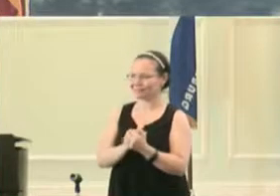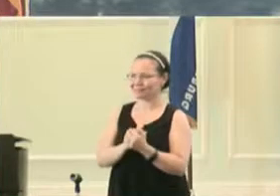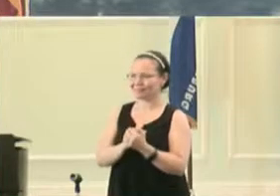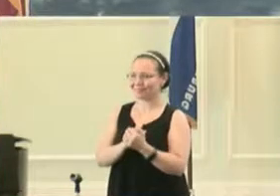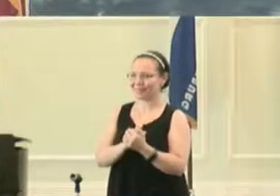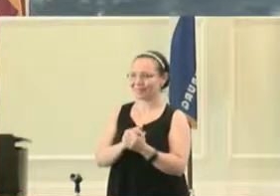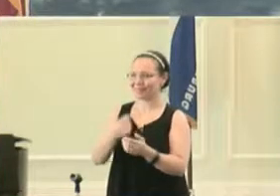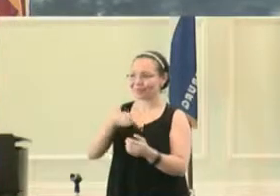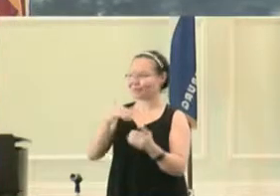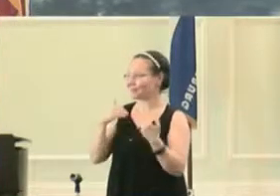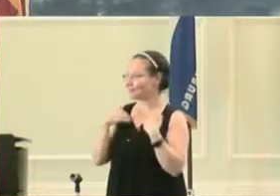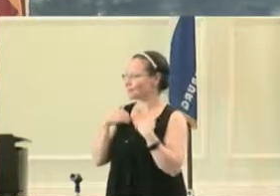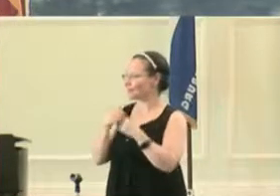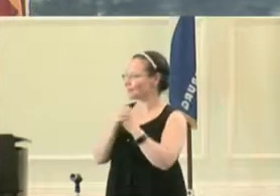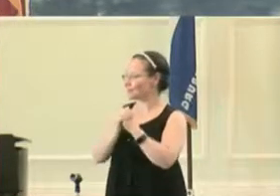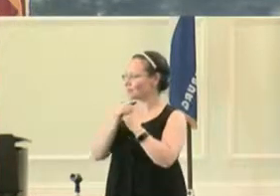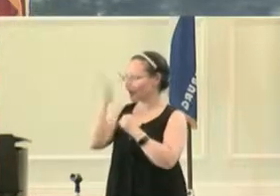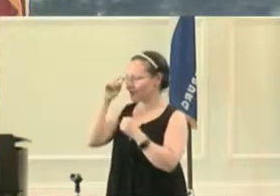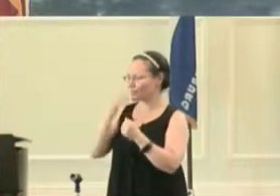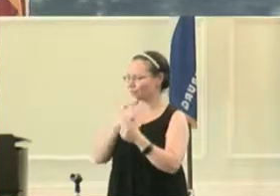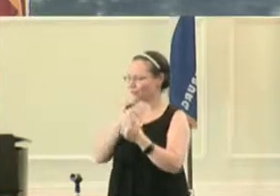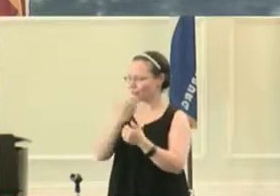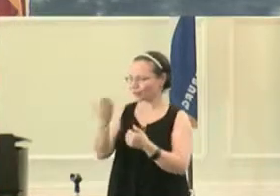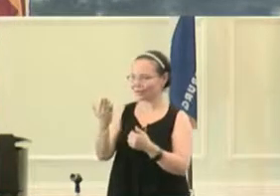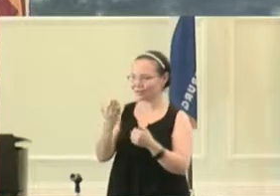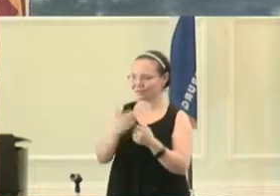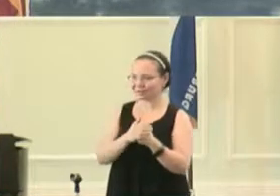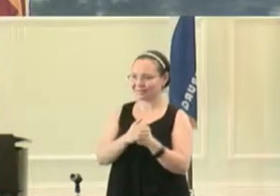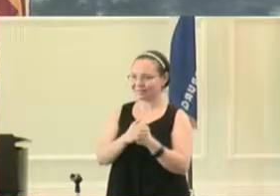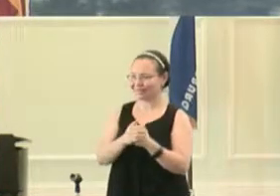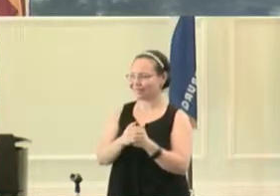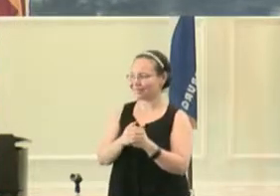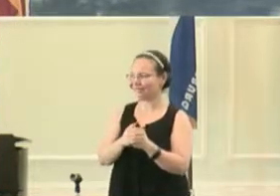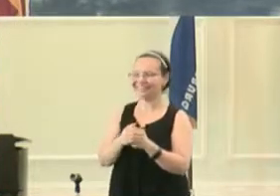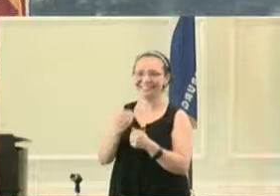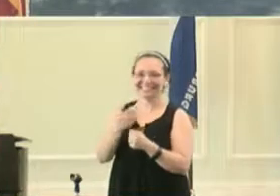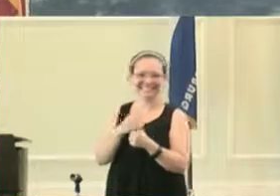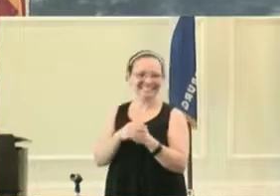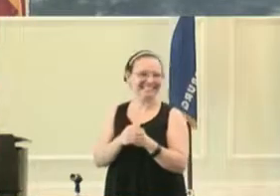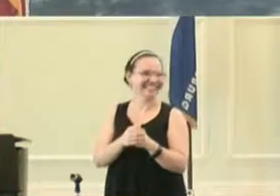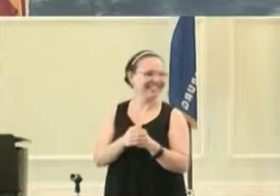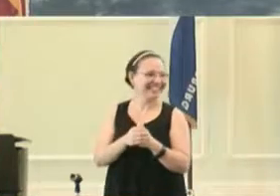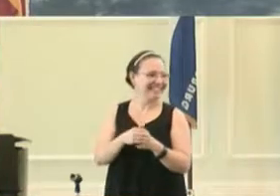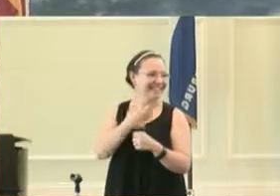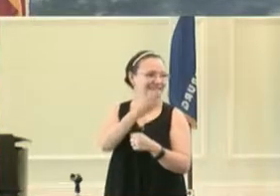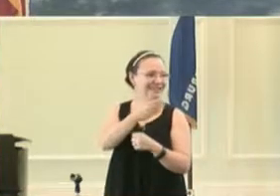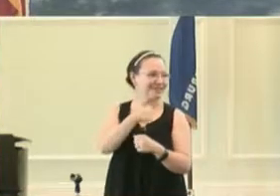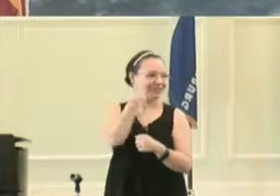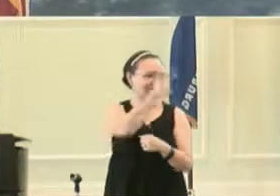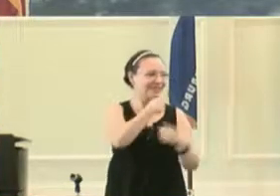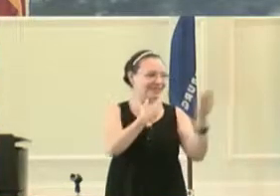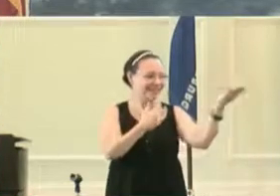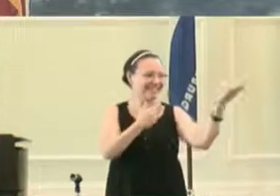We have been praying for you, and you look like $1 million.